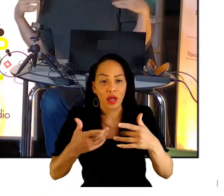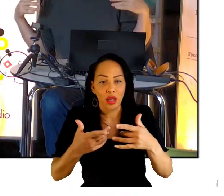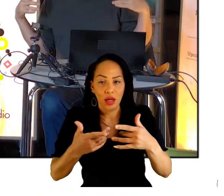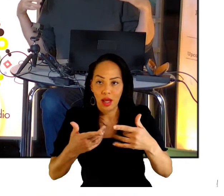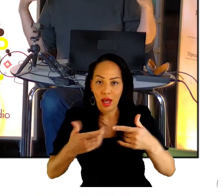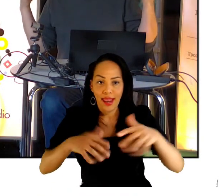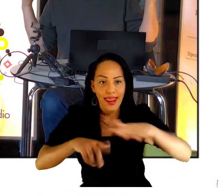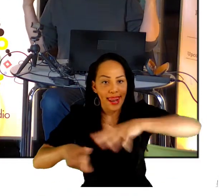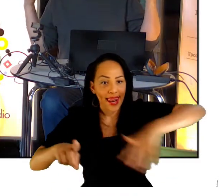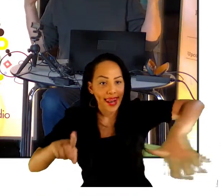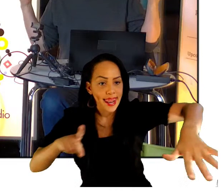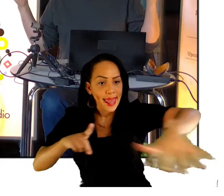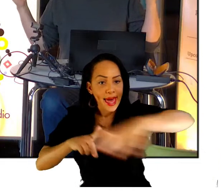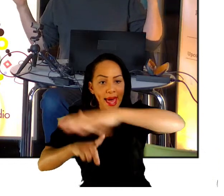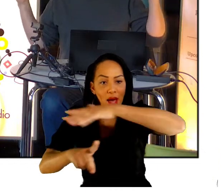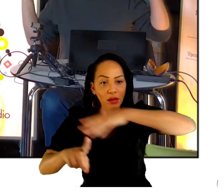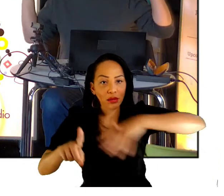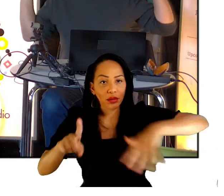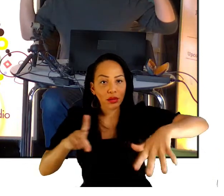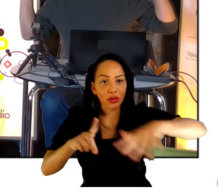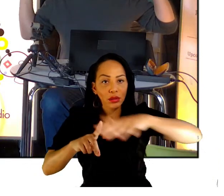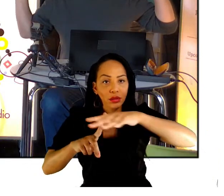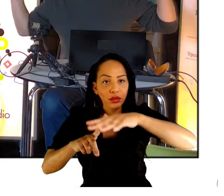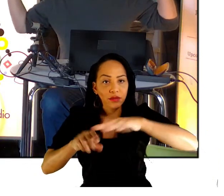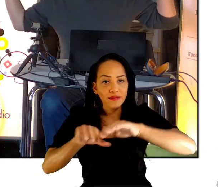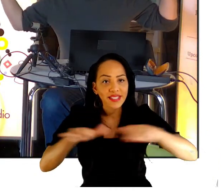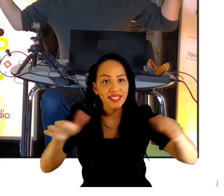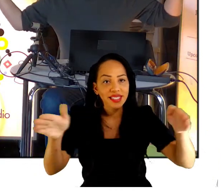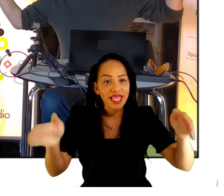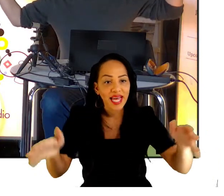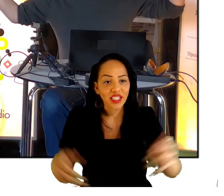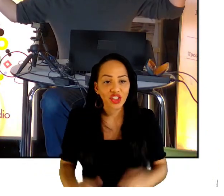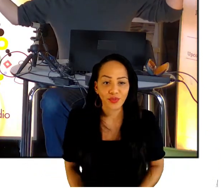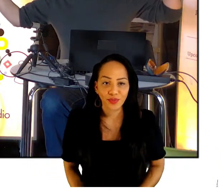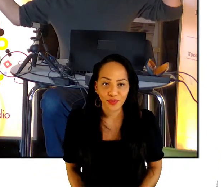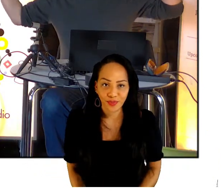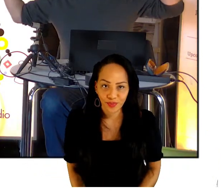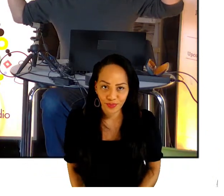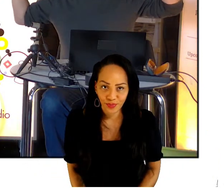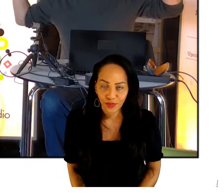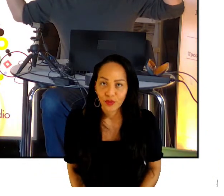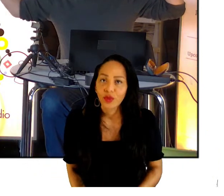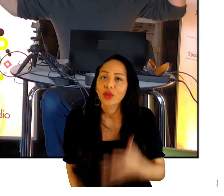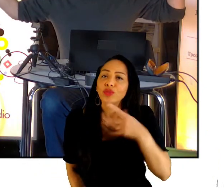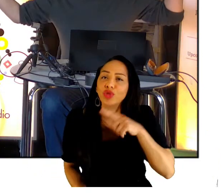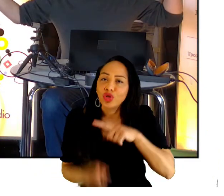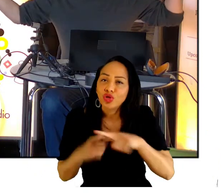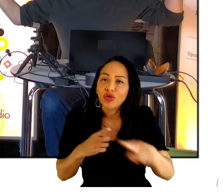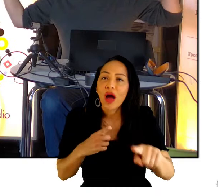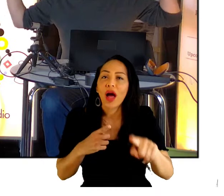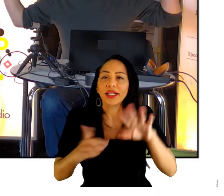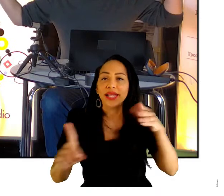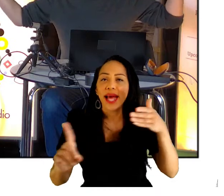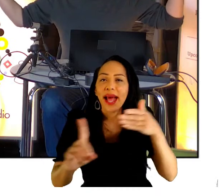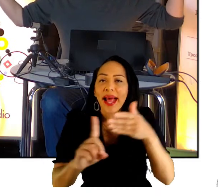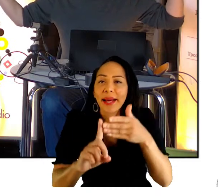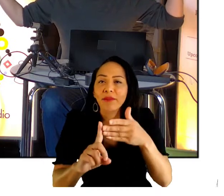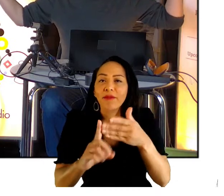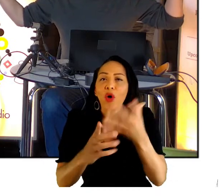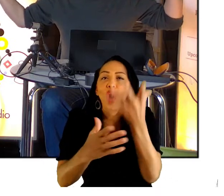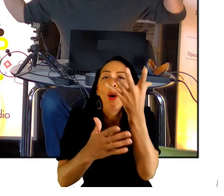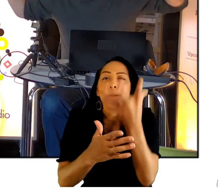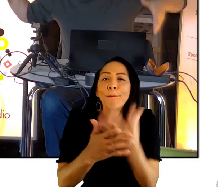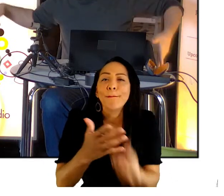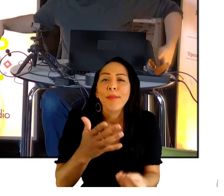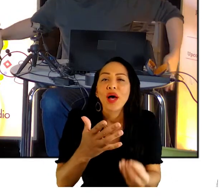the setup, but we're really trying to create an immersive environment. We cover the entire back of the stage is a video